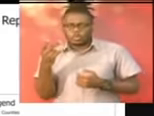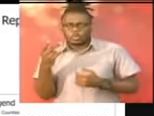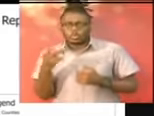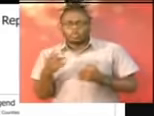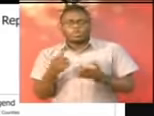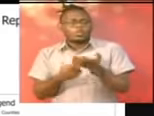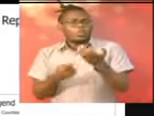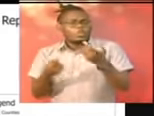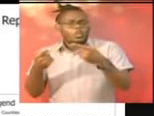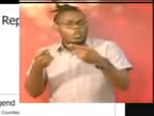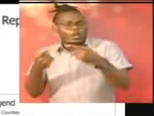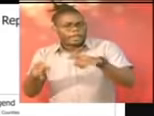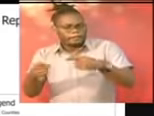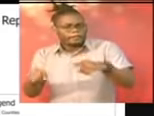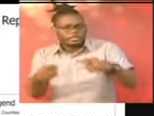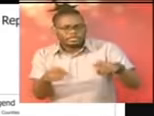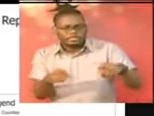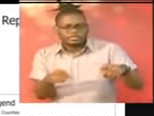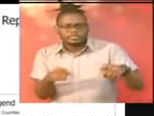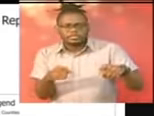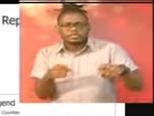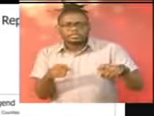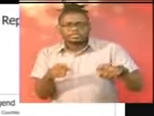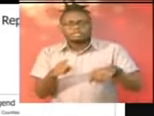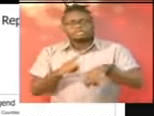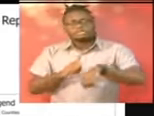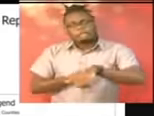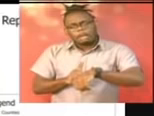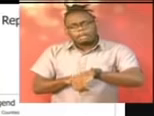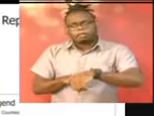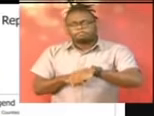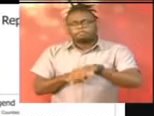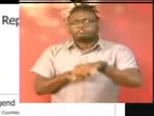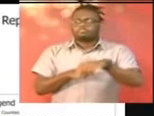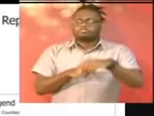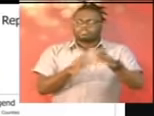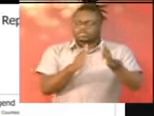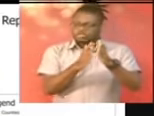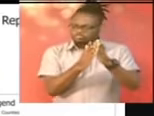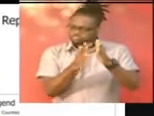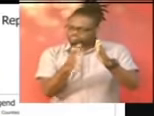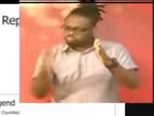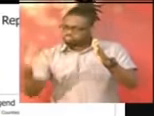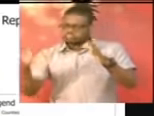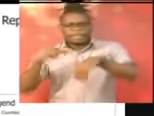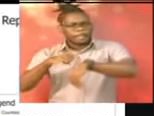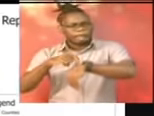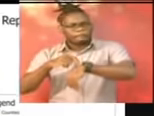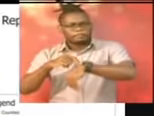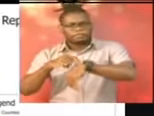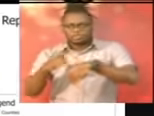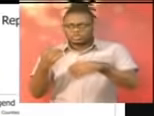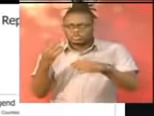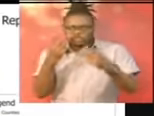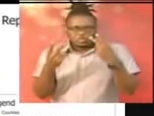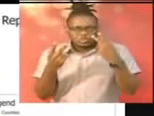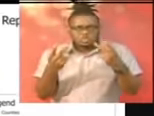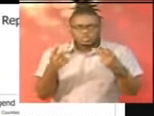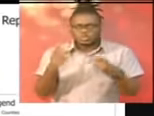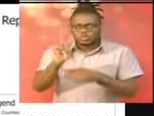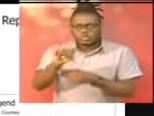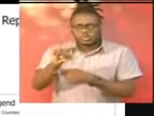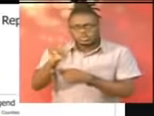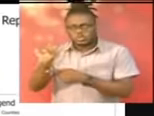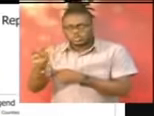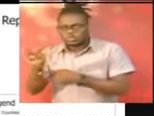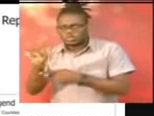this particular case, we looked at the data which would have been mapped for epidemiological weeks 20 to 23, which covers the period the 16th of May to the